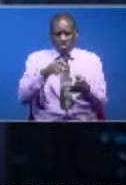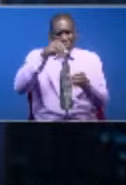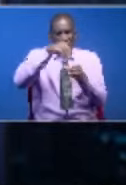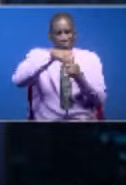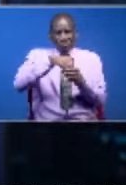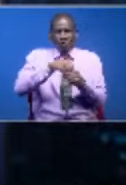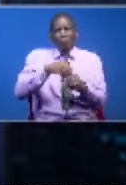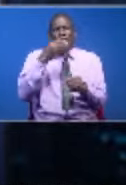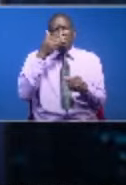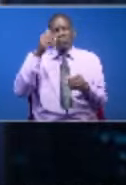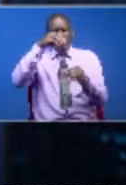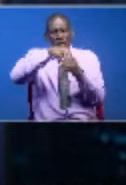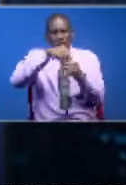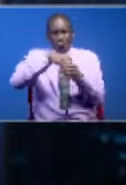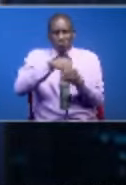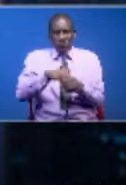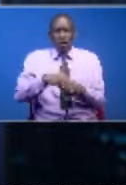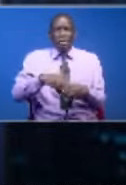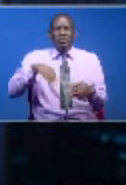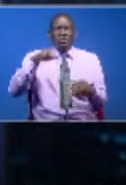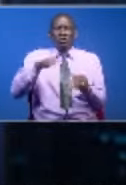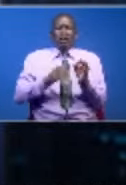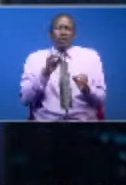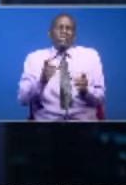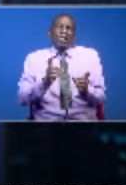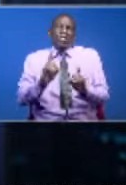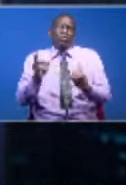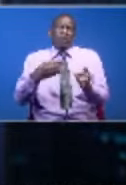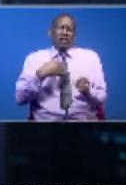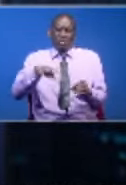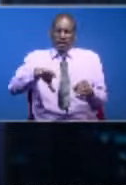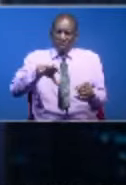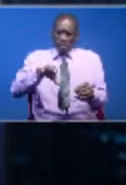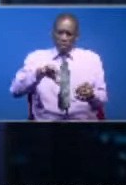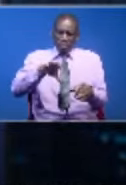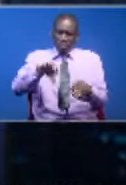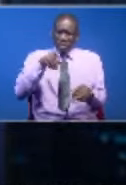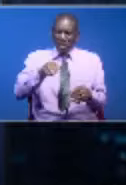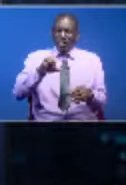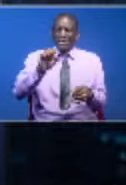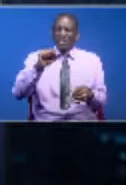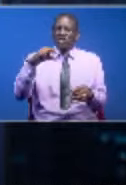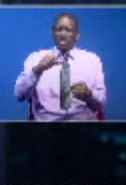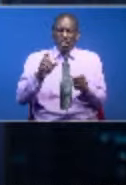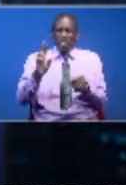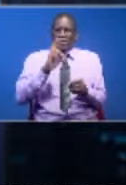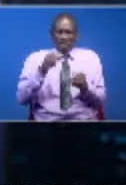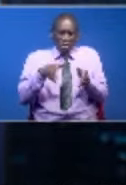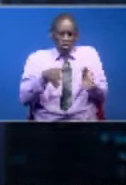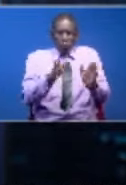better investments than if you wouldn't have taken these ESG risks and opportunities into